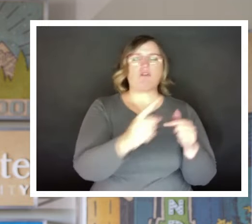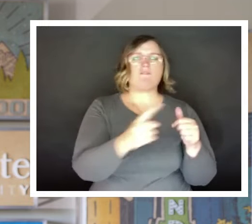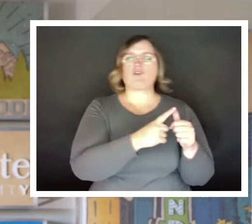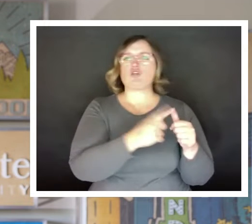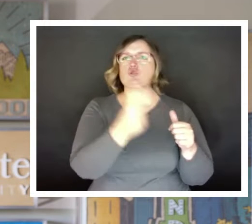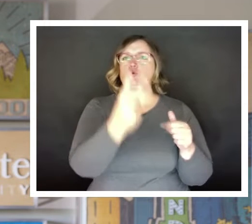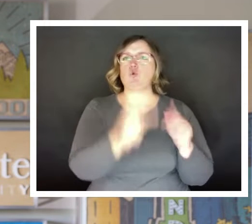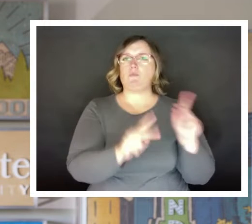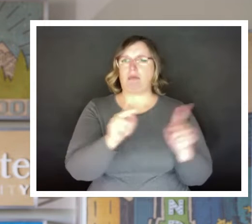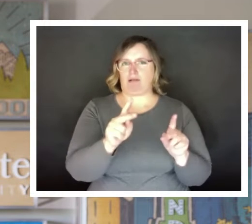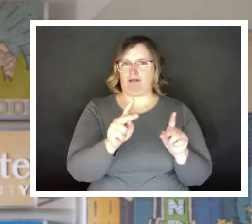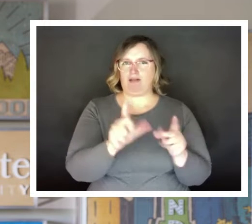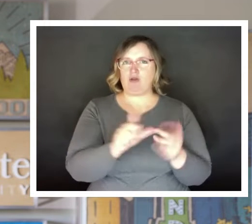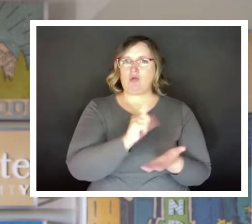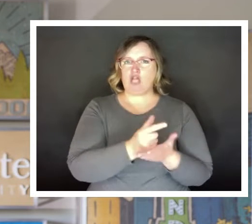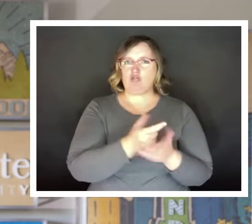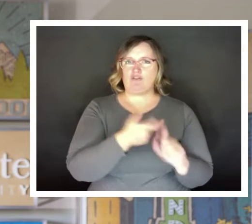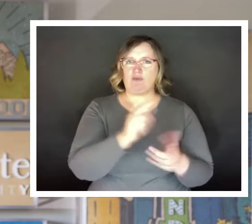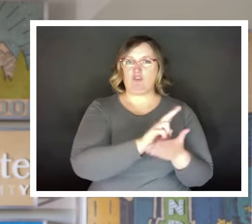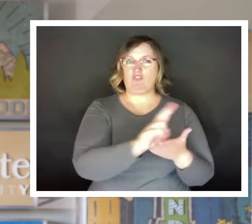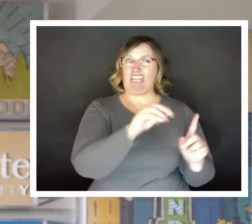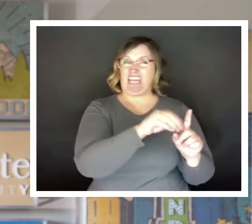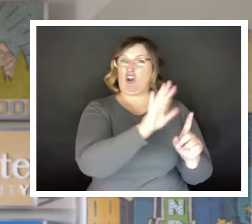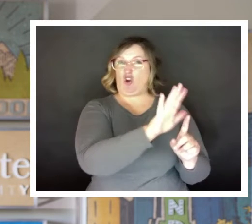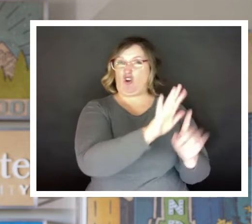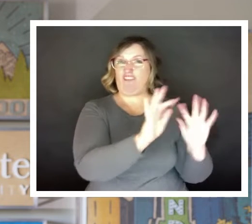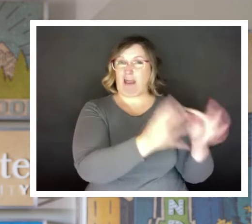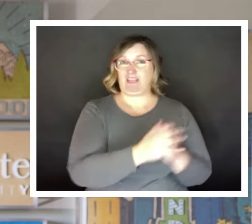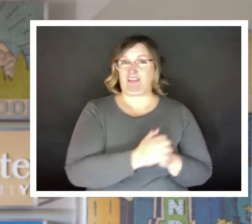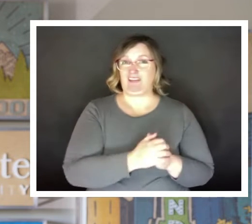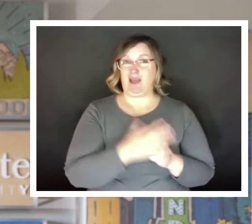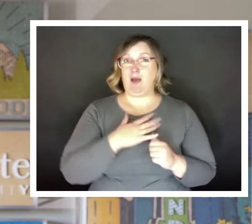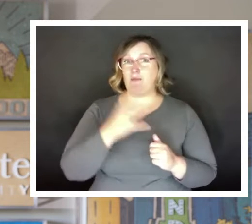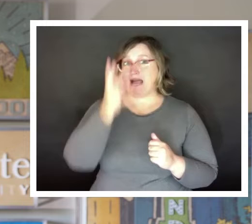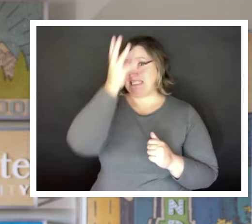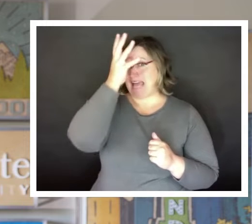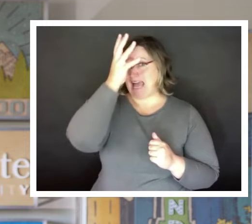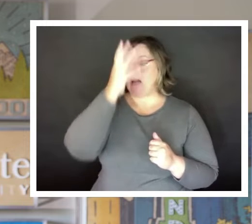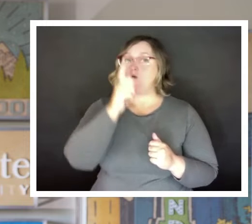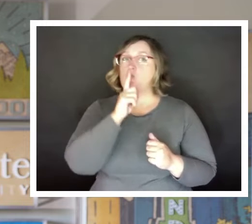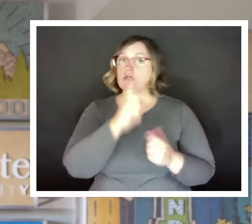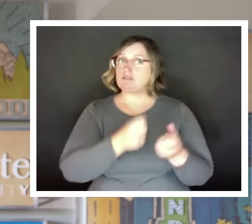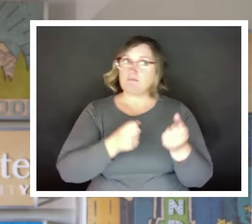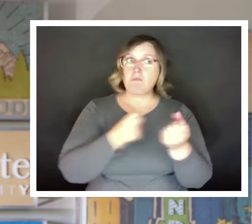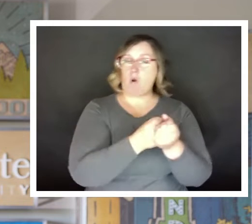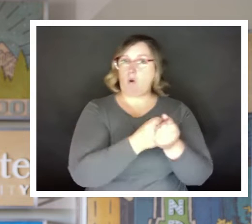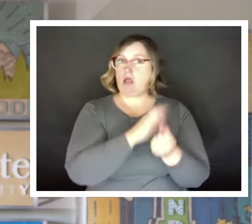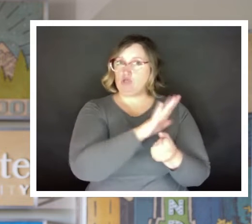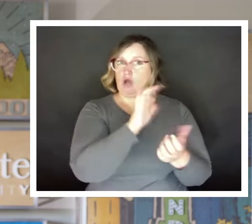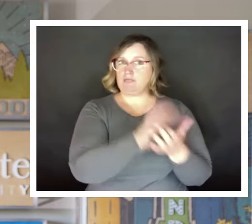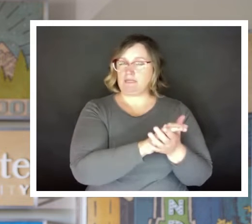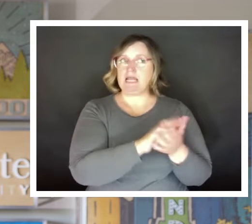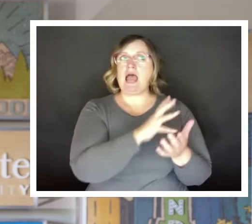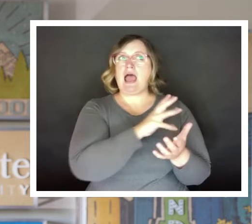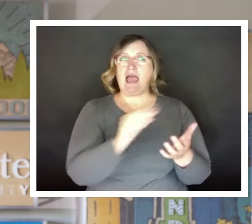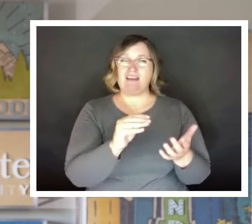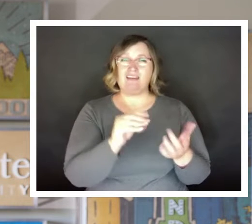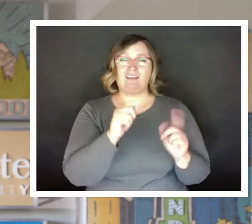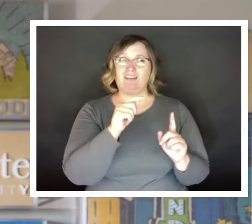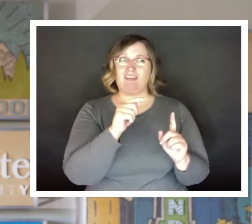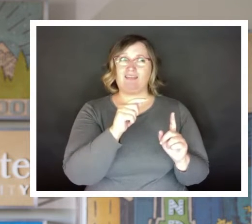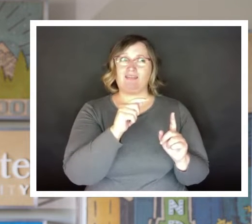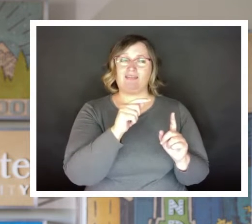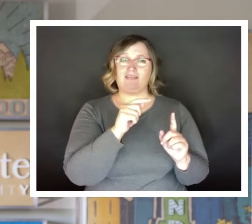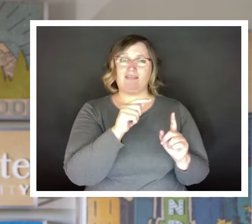to graduate from university in her family. My dad was a rock to her as her husband and as somebody who had navigated